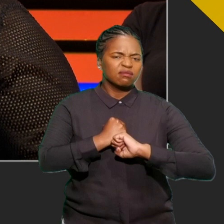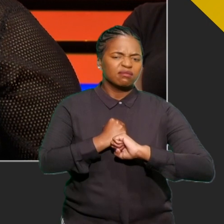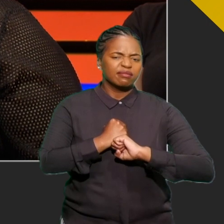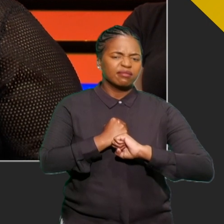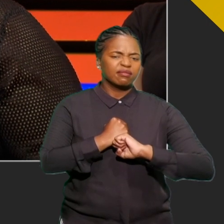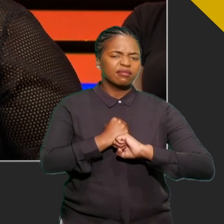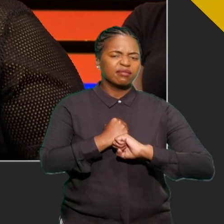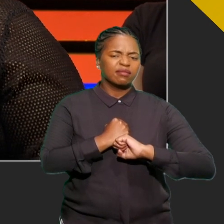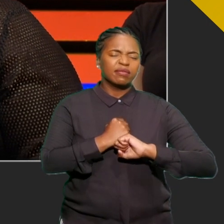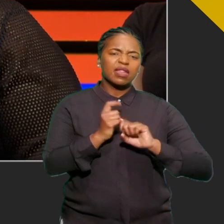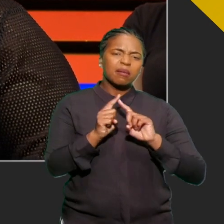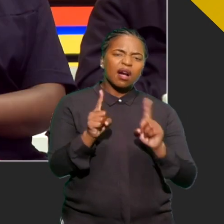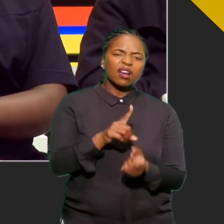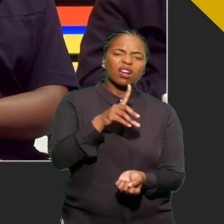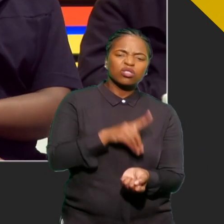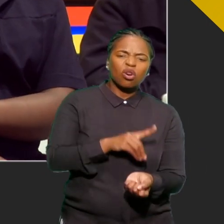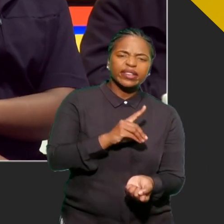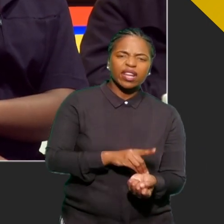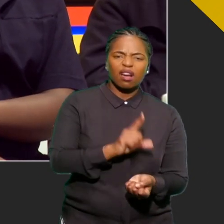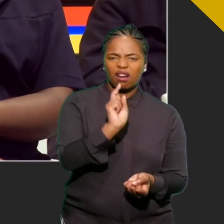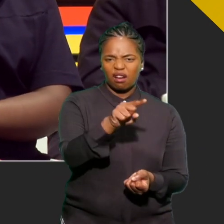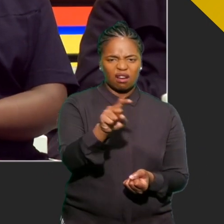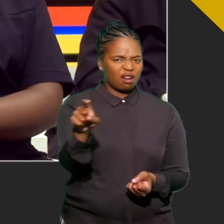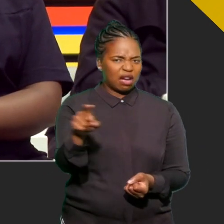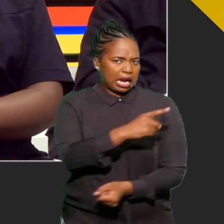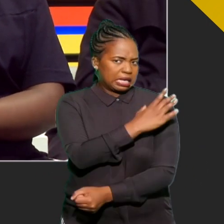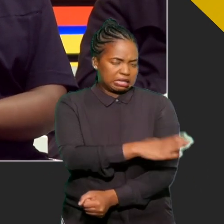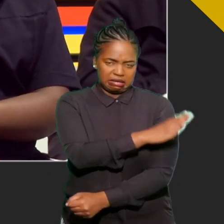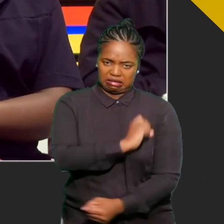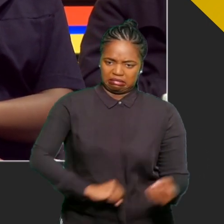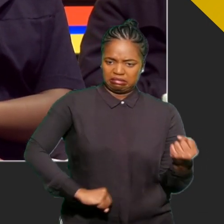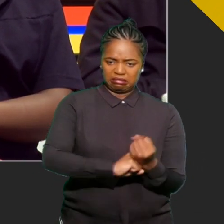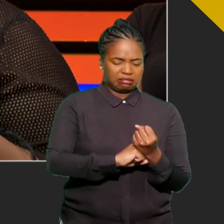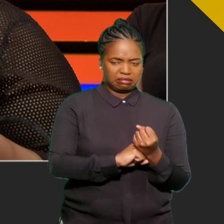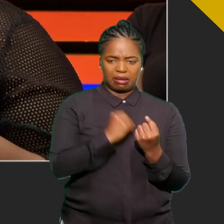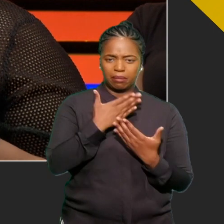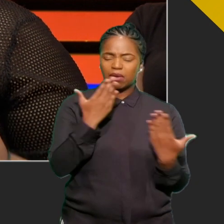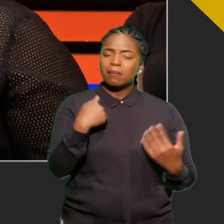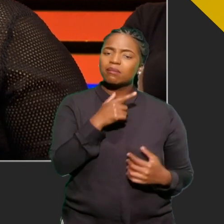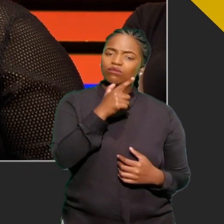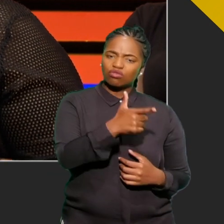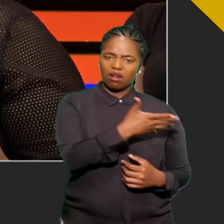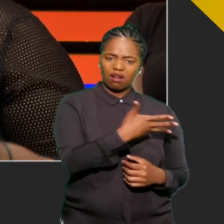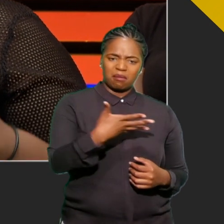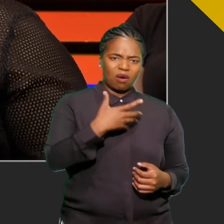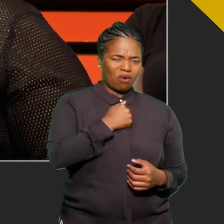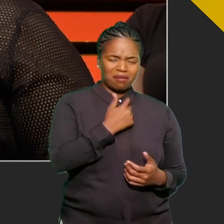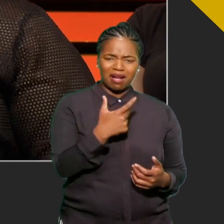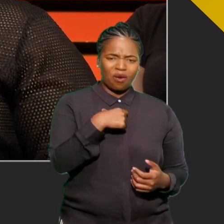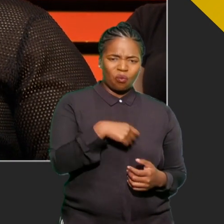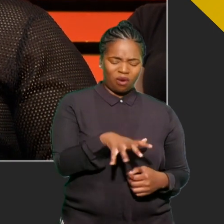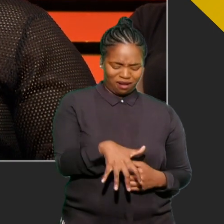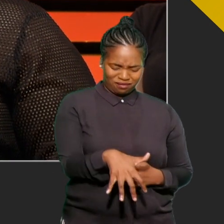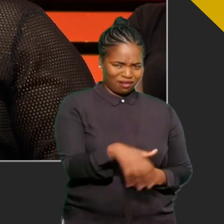the clinics and the doctors, they were not supportive. Mm. It was like, I even told my mother, I don't want to give birth